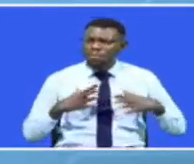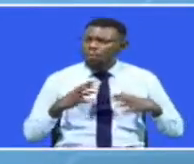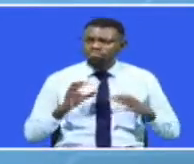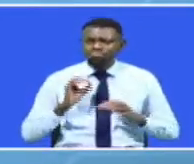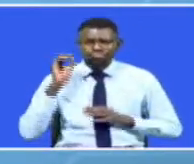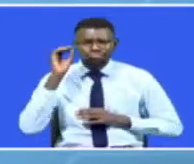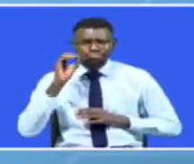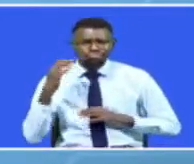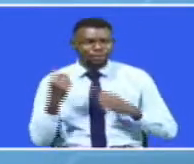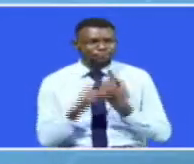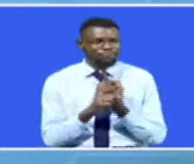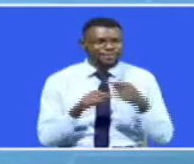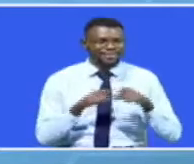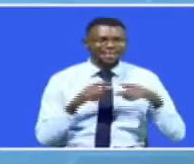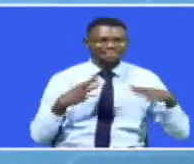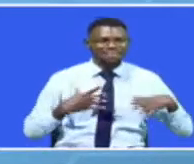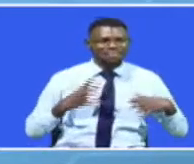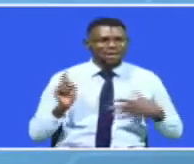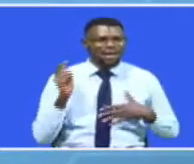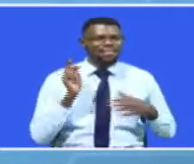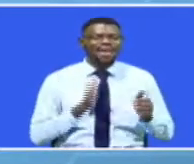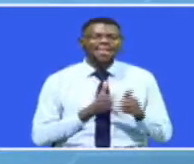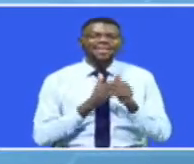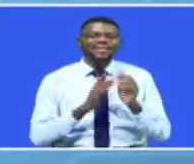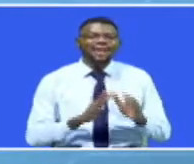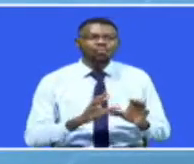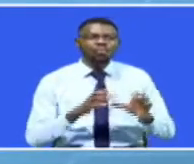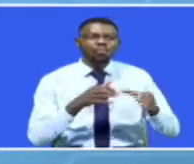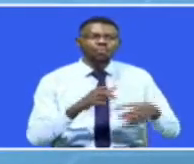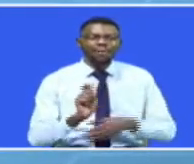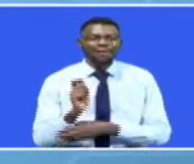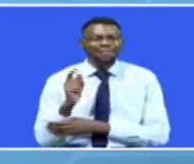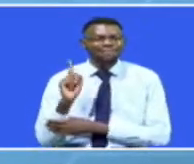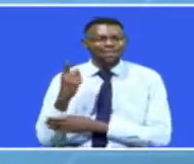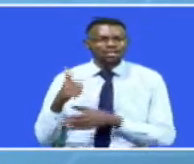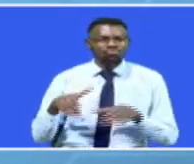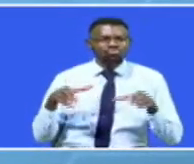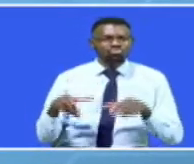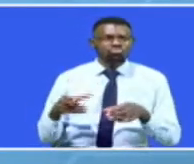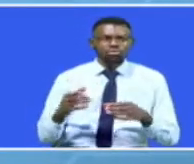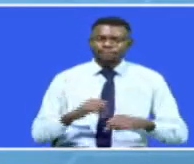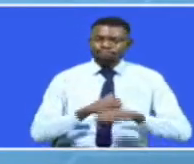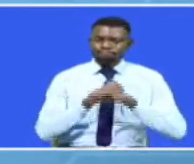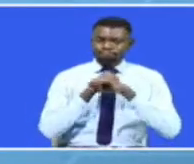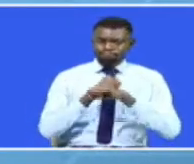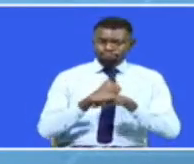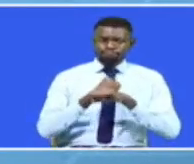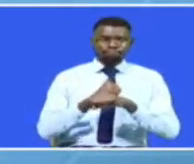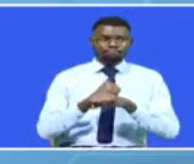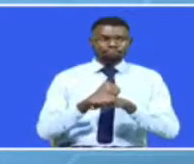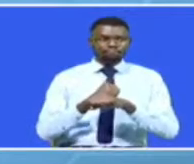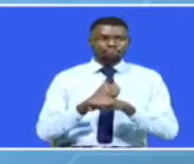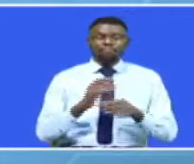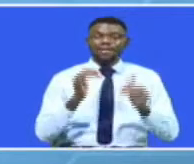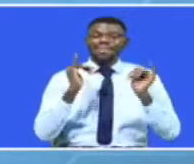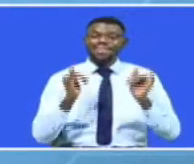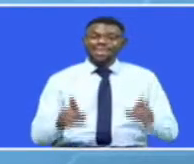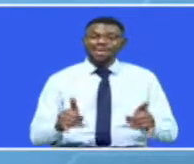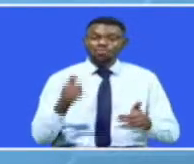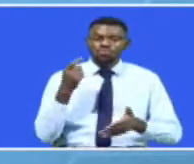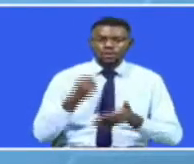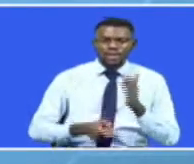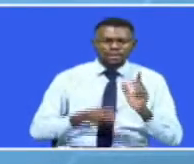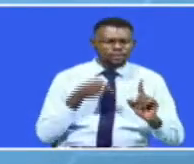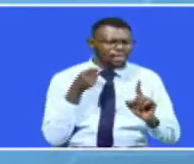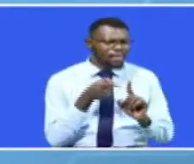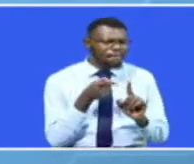among Kenyans and their leaders. Leaders allied to the Kenya Kwanza administration have defended the introduction of new taxes to